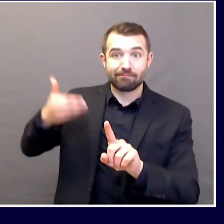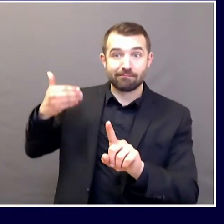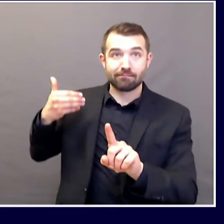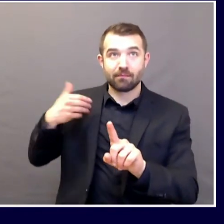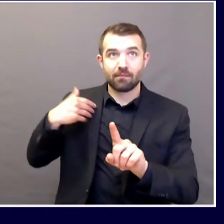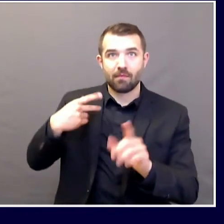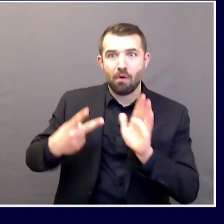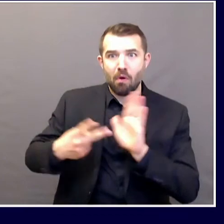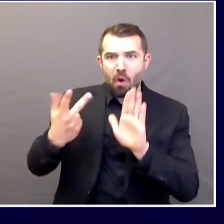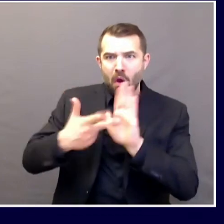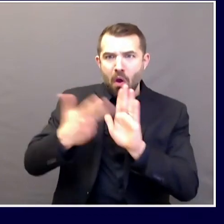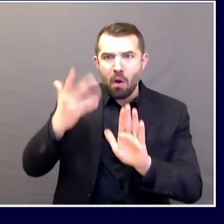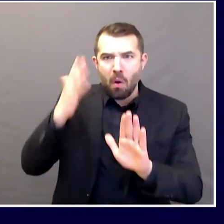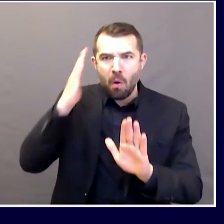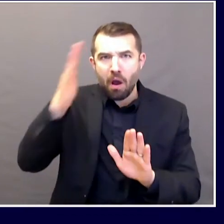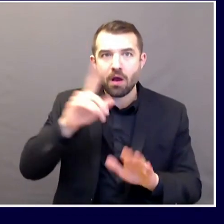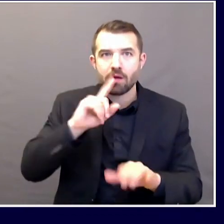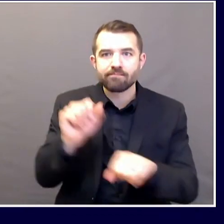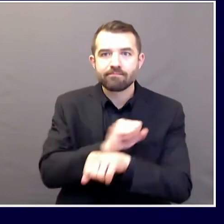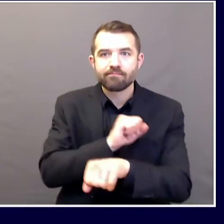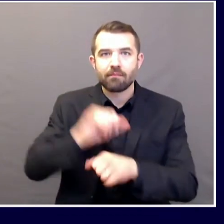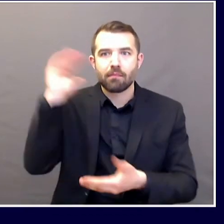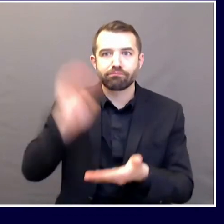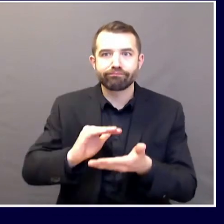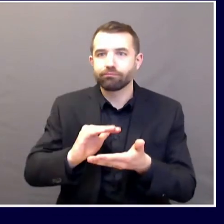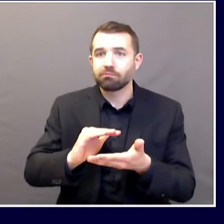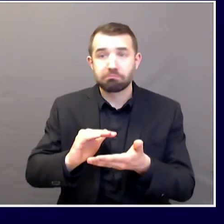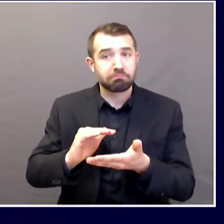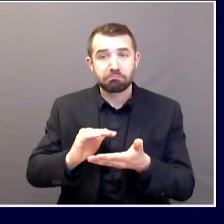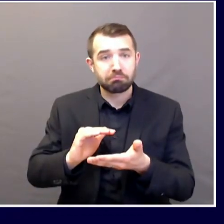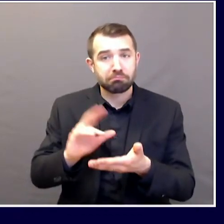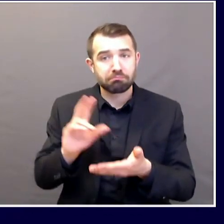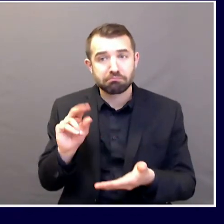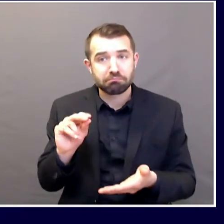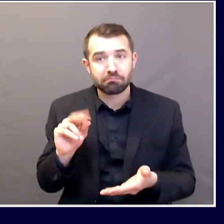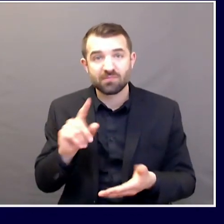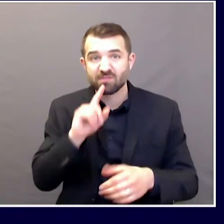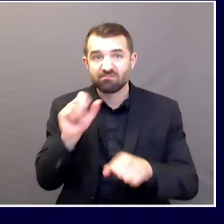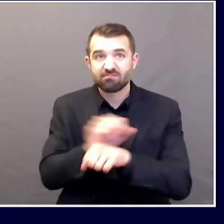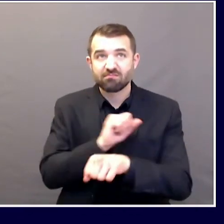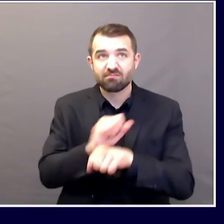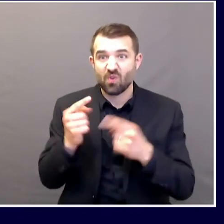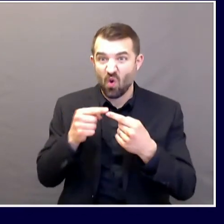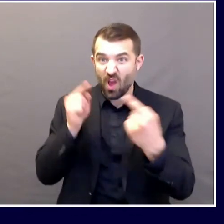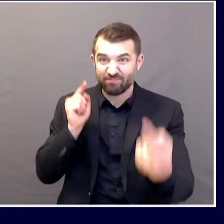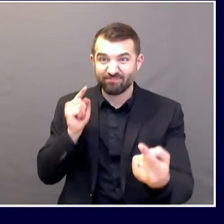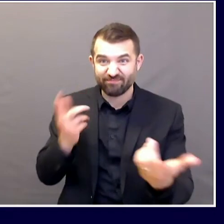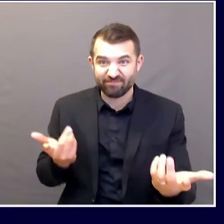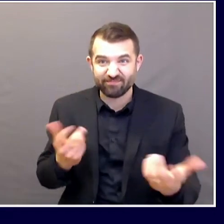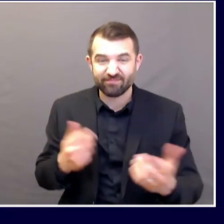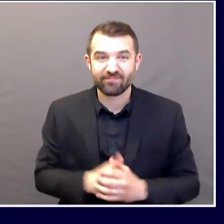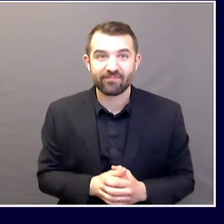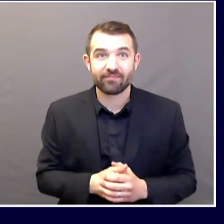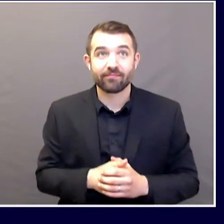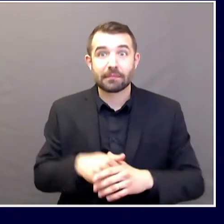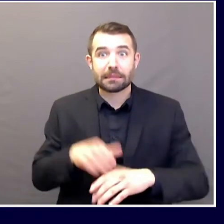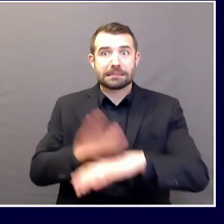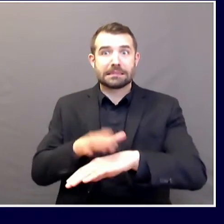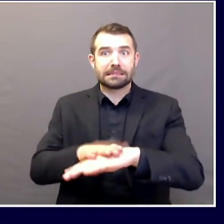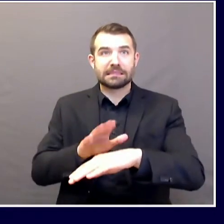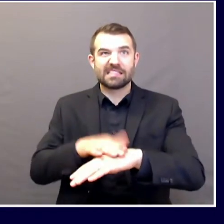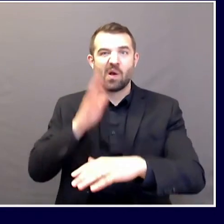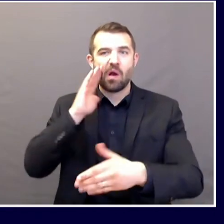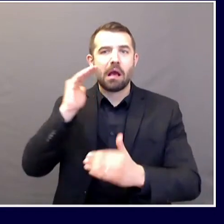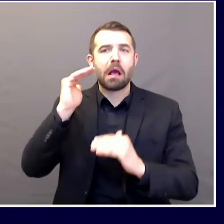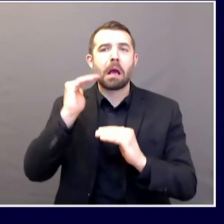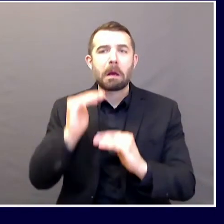March 18th, and it hasn't happened. Indeed, it's been the opposite. Our colleagues at the federal level have gone out of their way to let us know